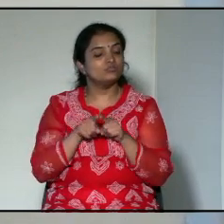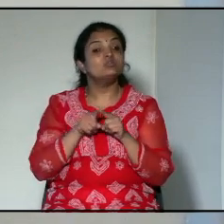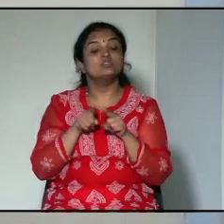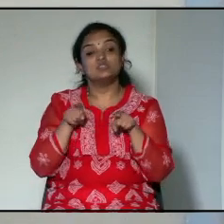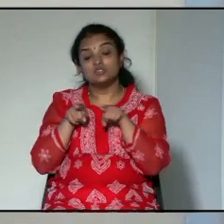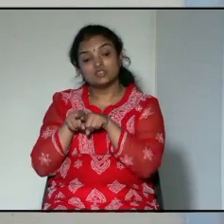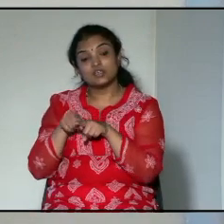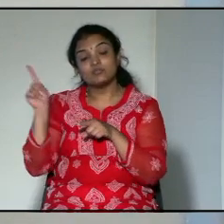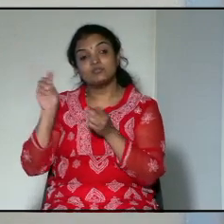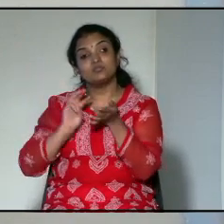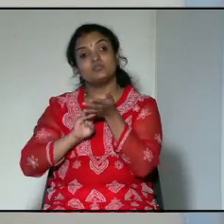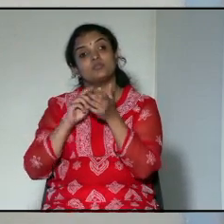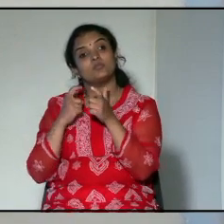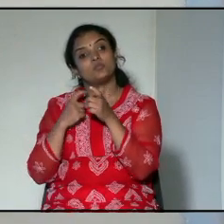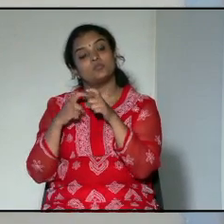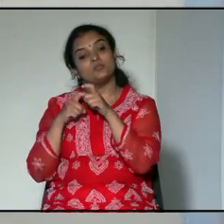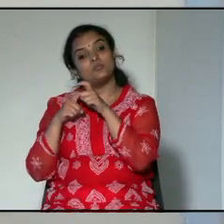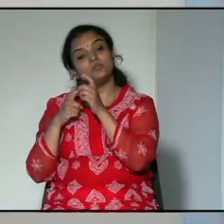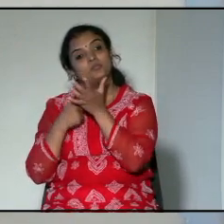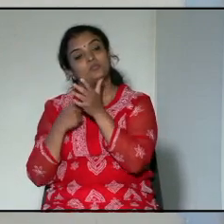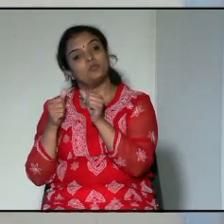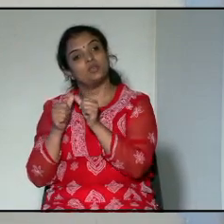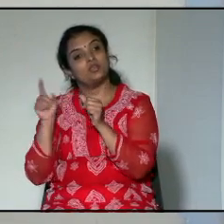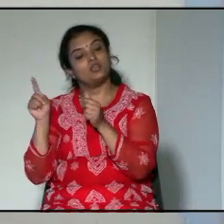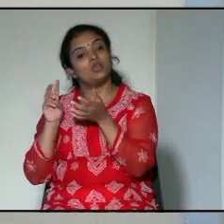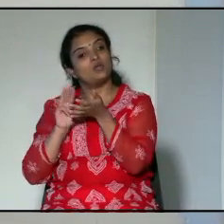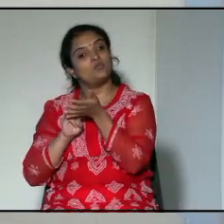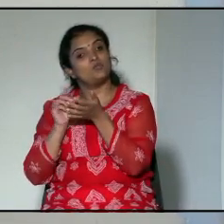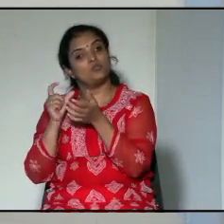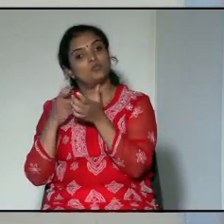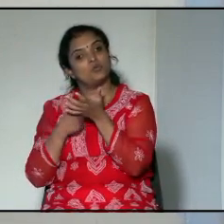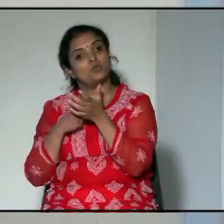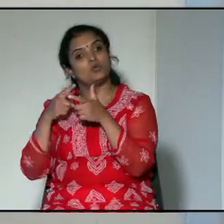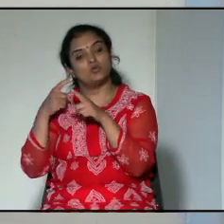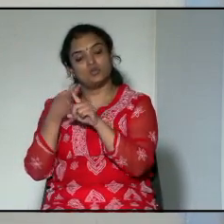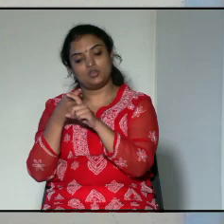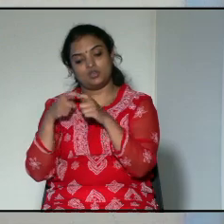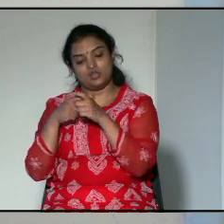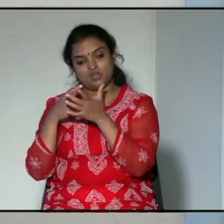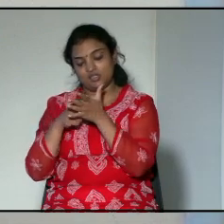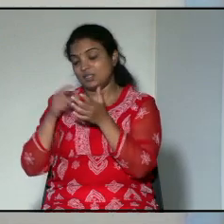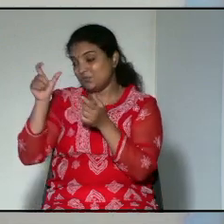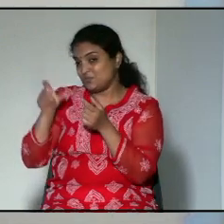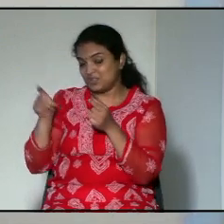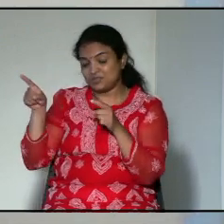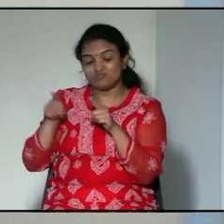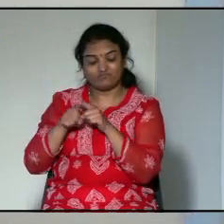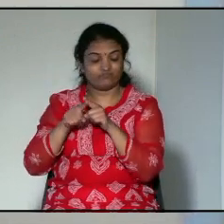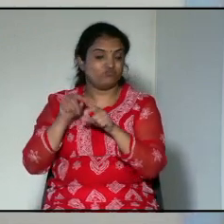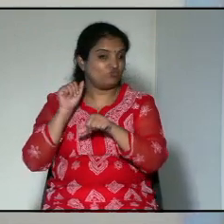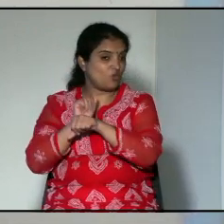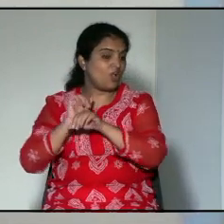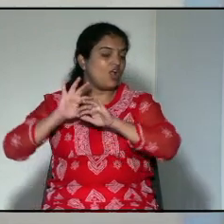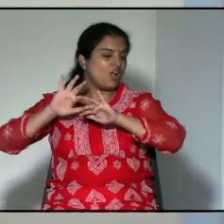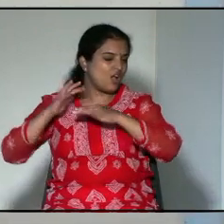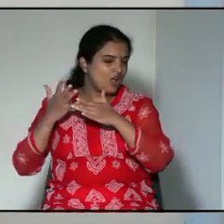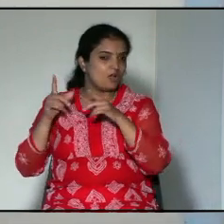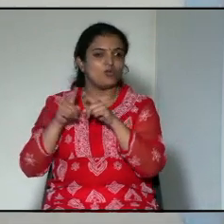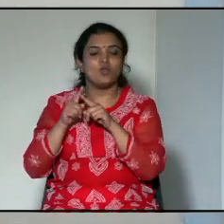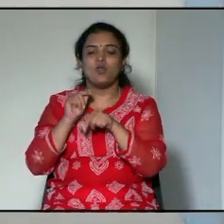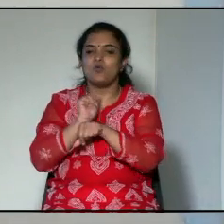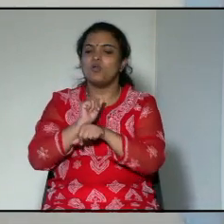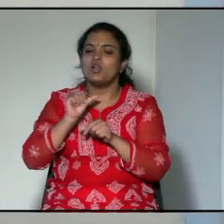works, which I'll be talking about, or her working process, her notion of community